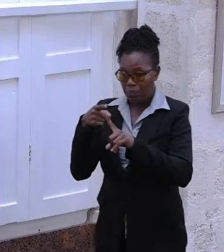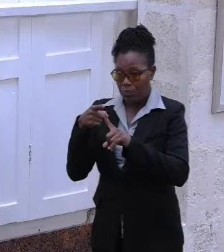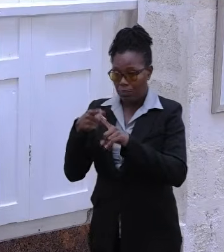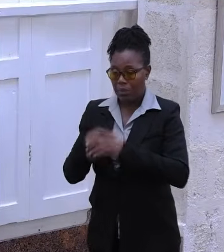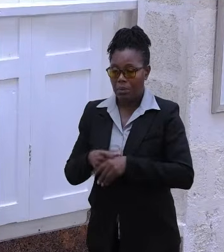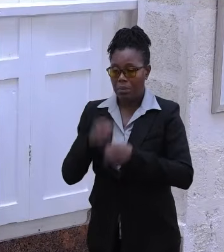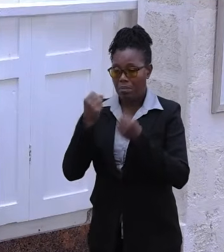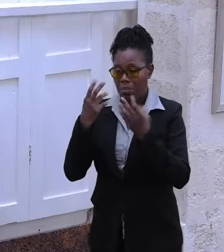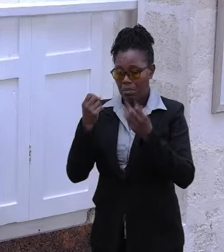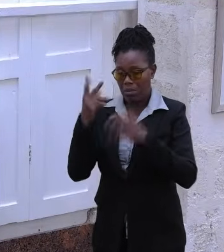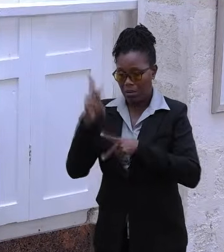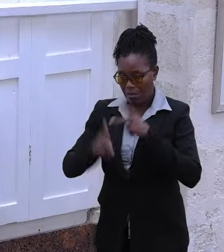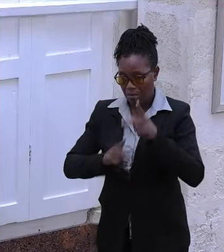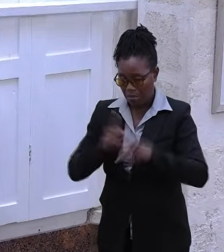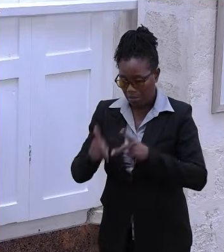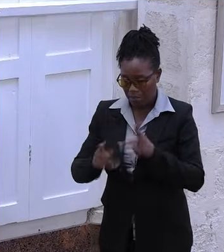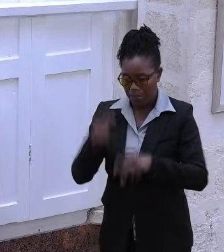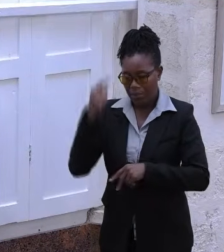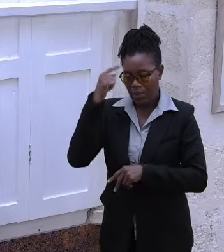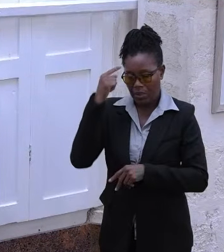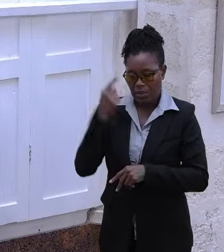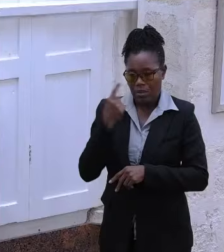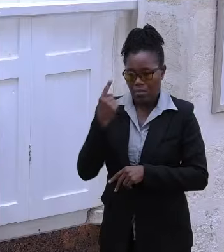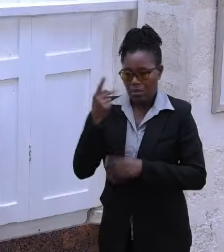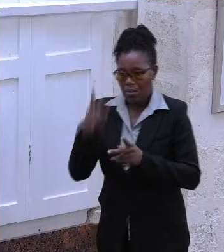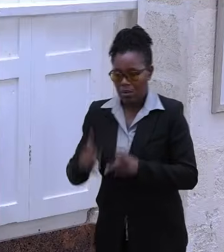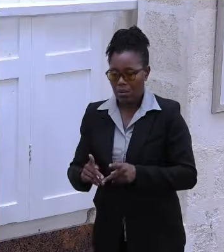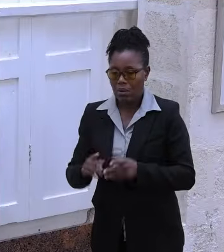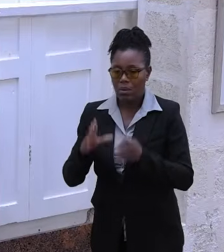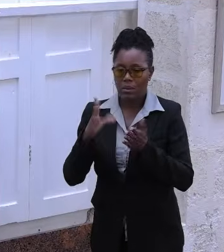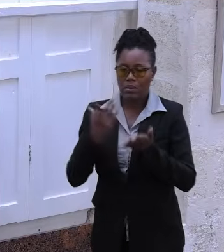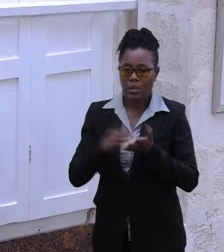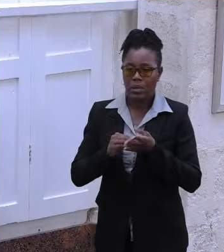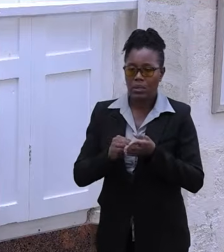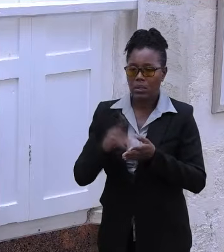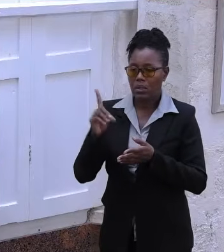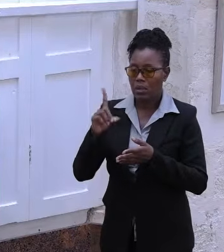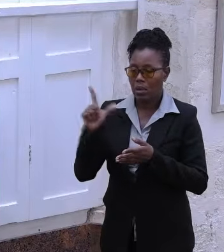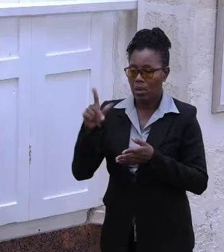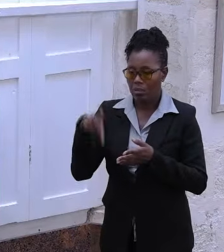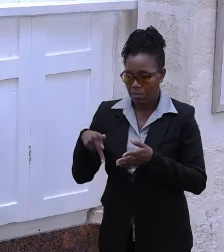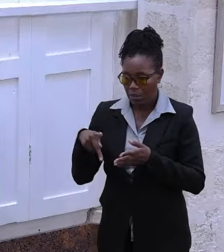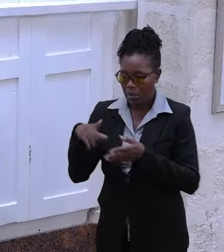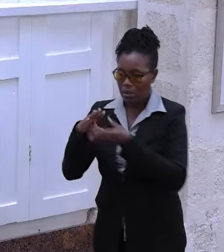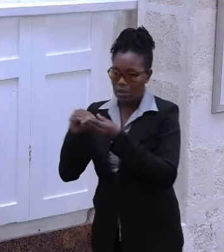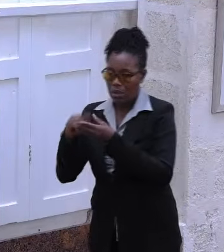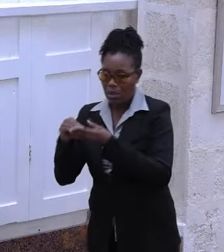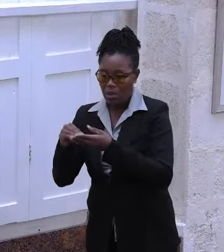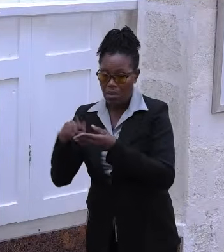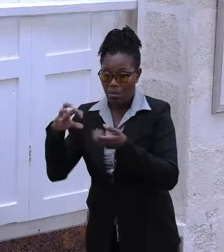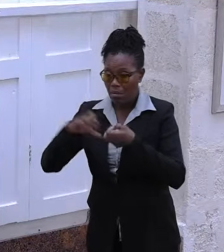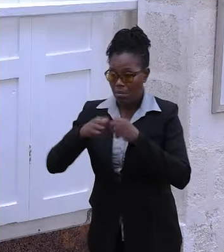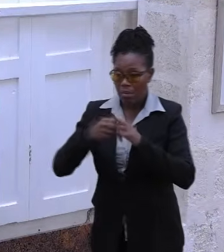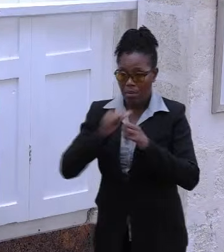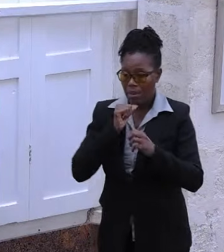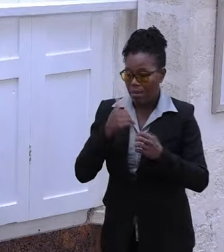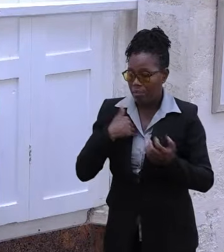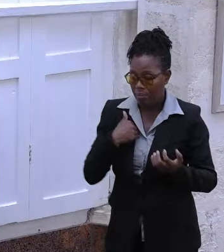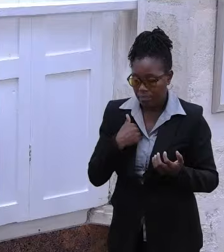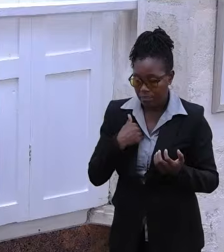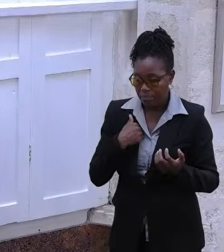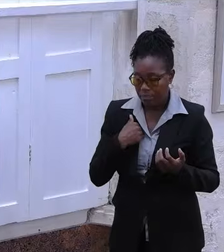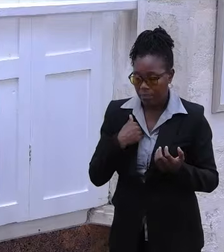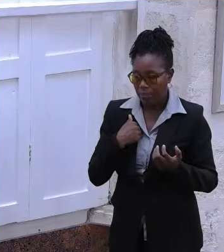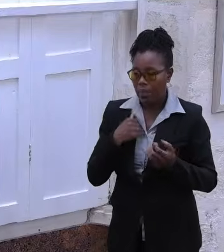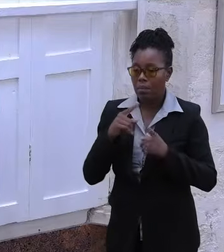of persons, and I think someone quoted the Democratic Labour Party document as saying that we have a problem. And the point was made,